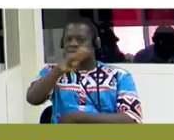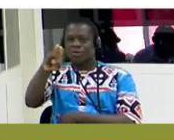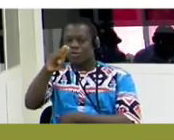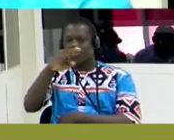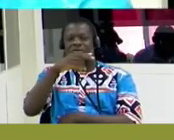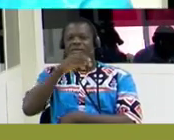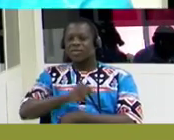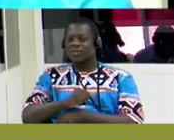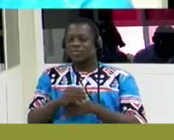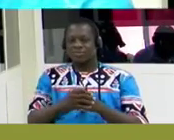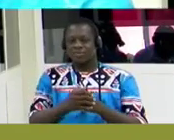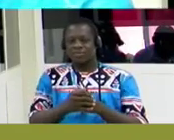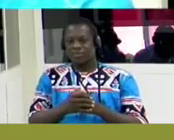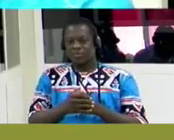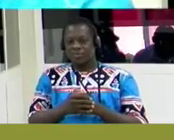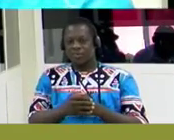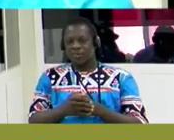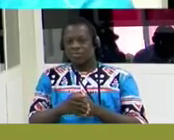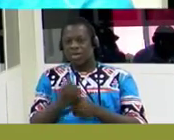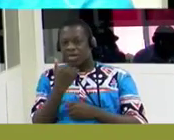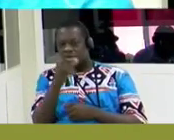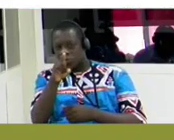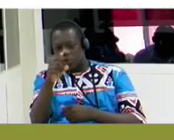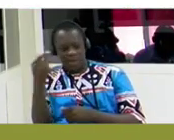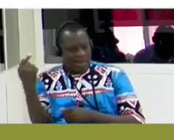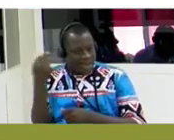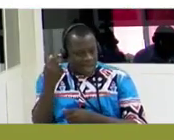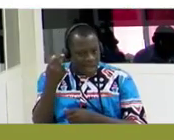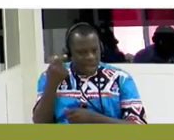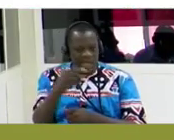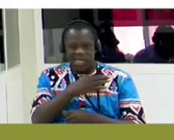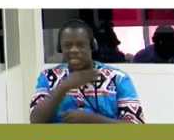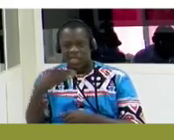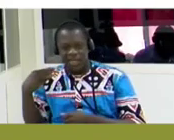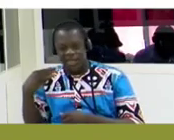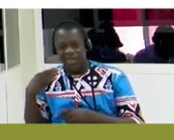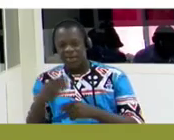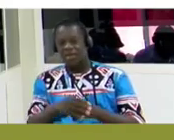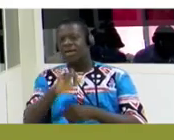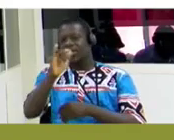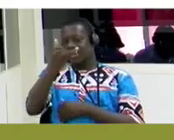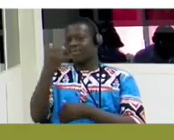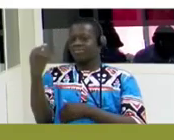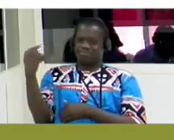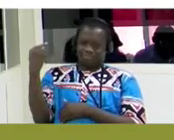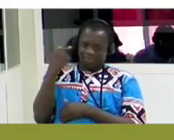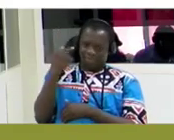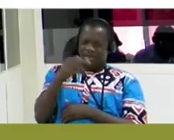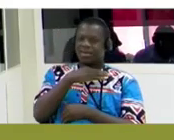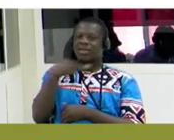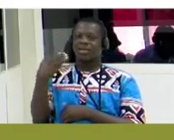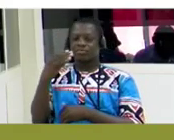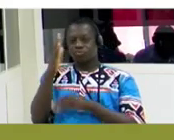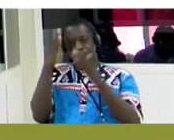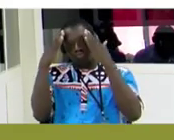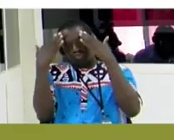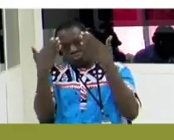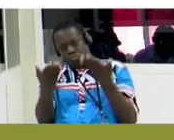Did you hear about any killings? Yes, I heard of killing, but by that time, I never knew who and who were